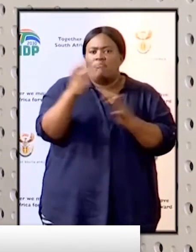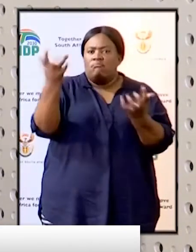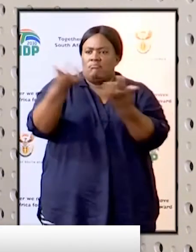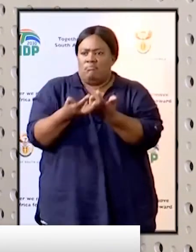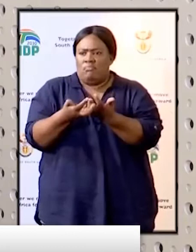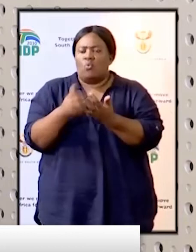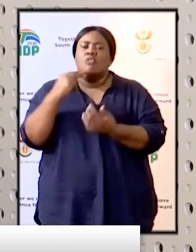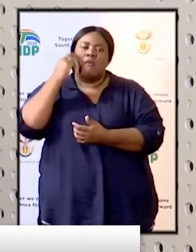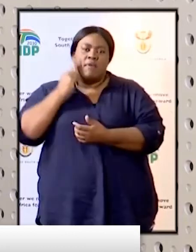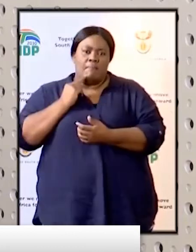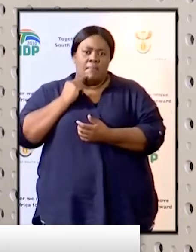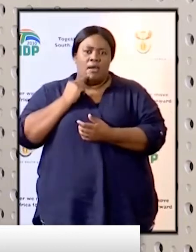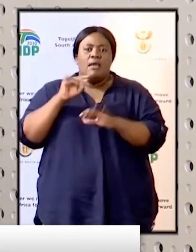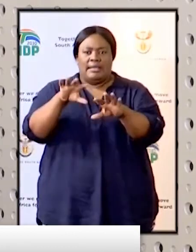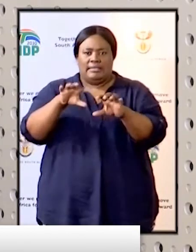new timetable will be met,